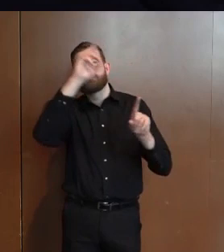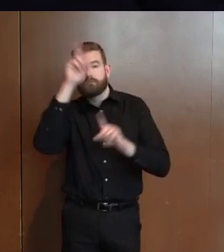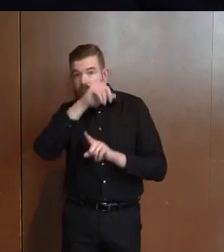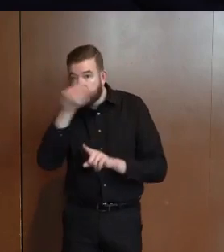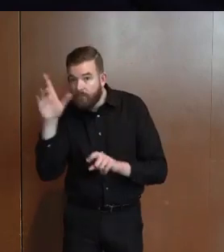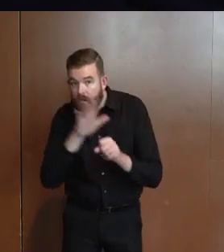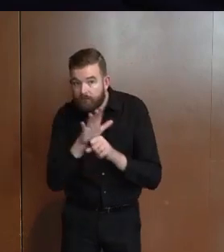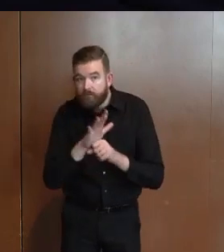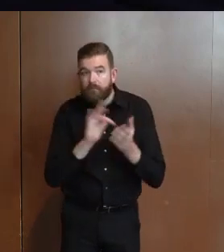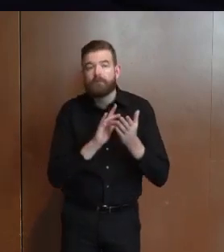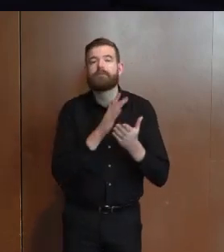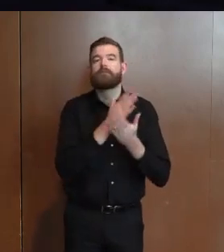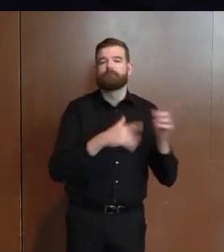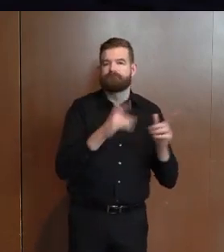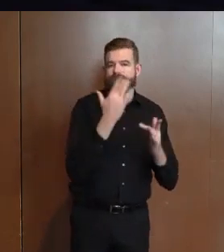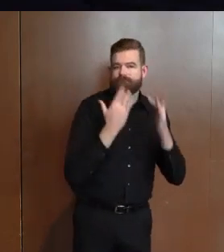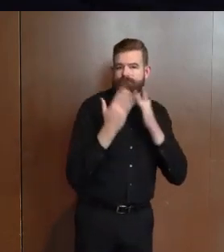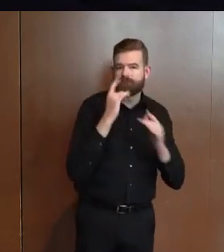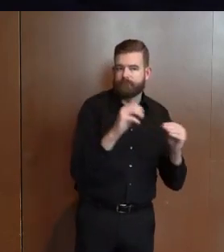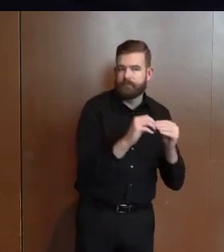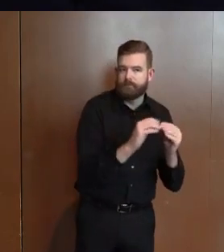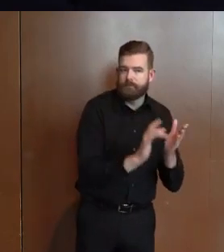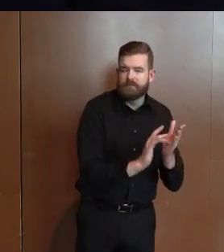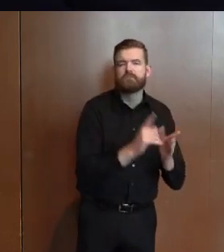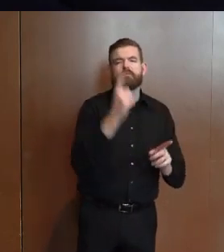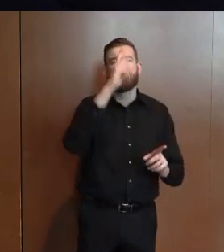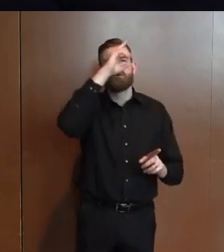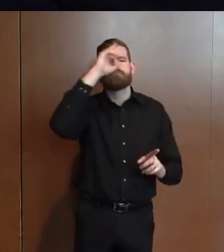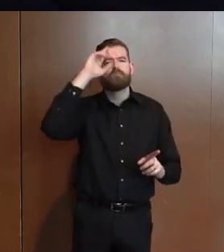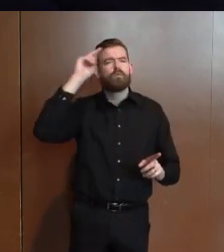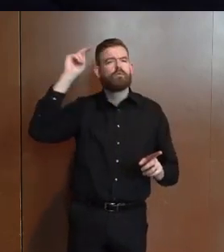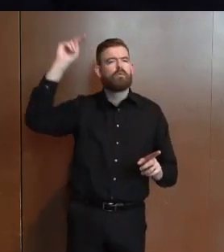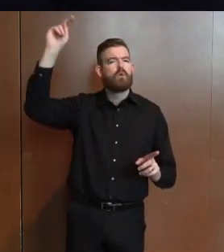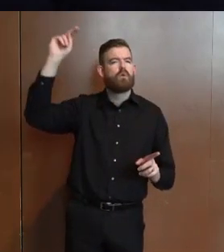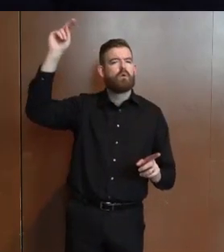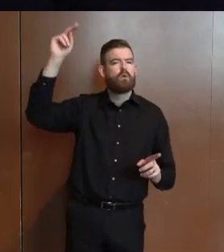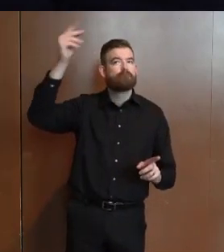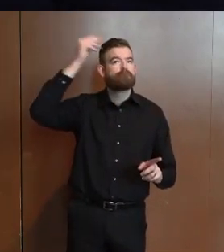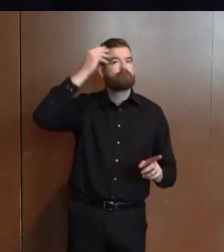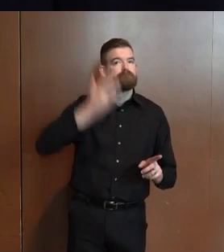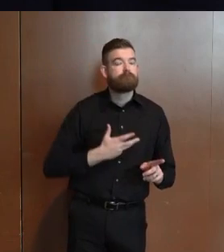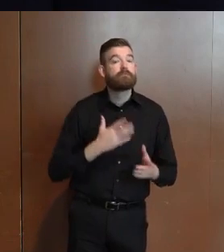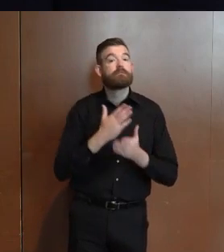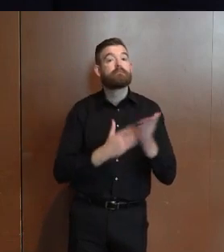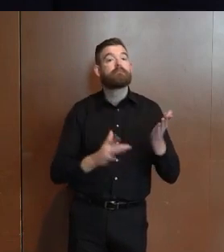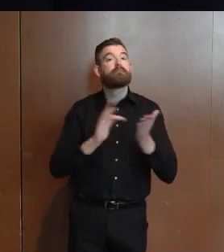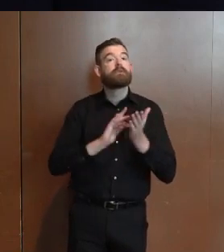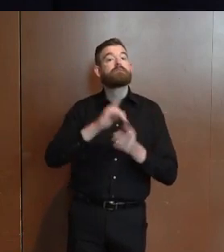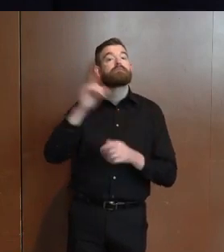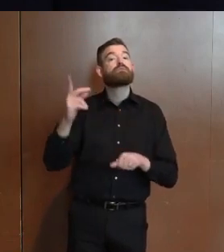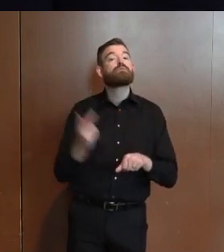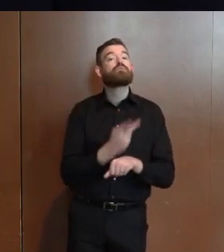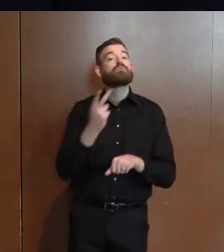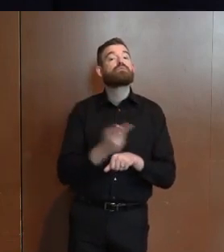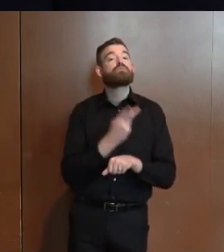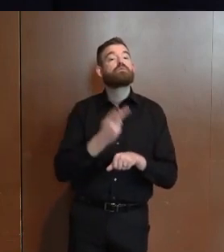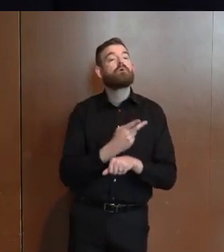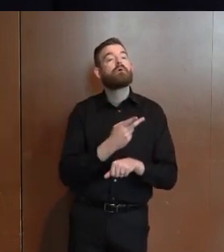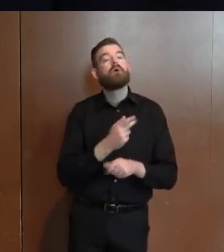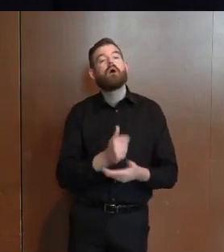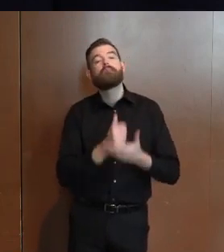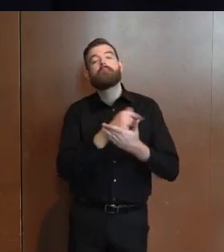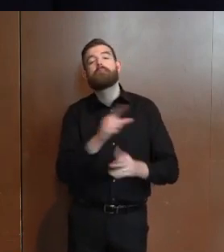And we did get from one hospital up in the north that some medications that are used to sedate